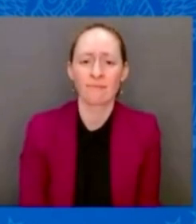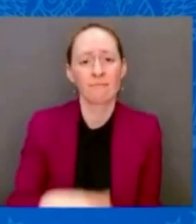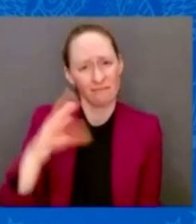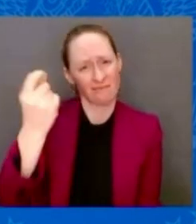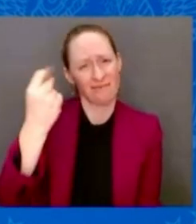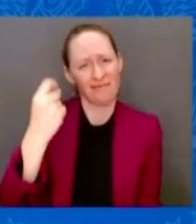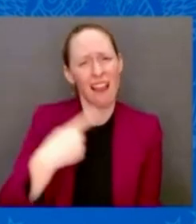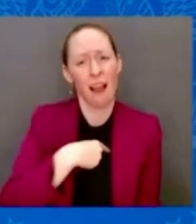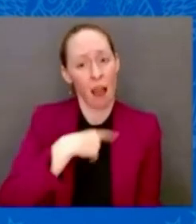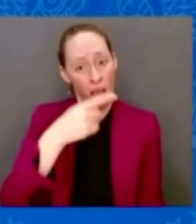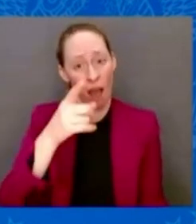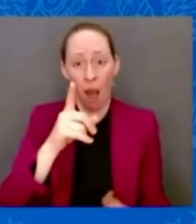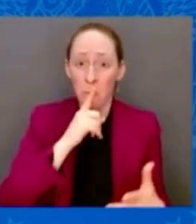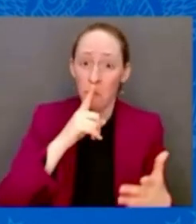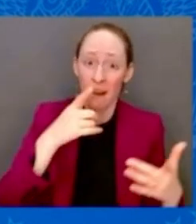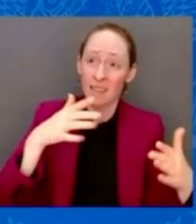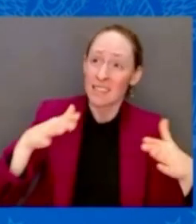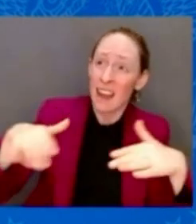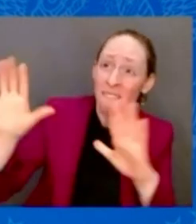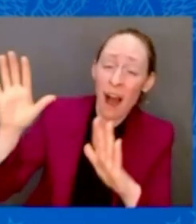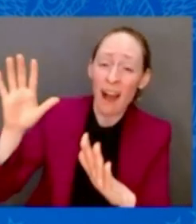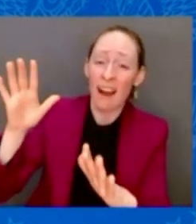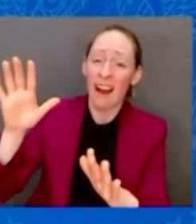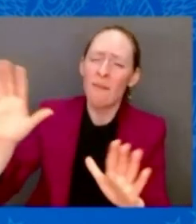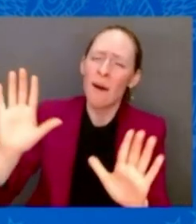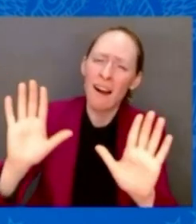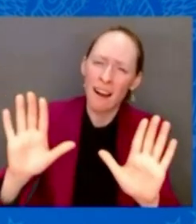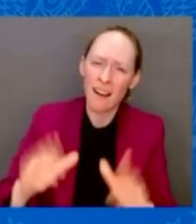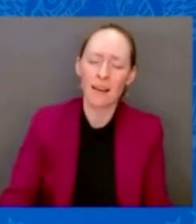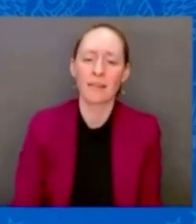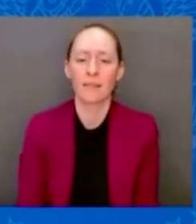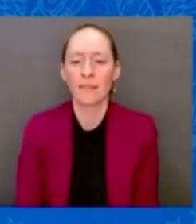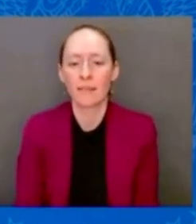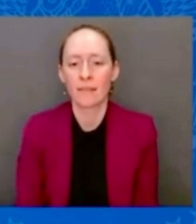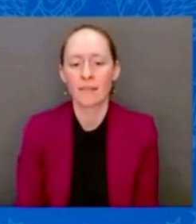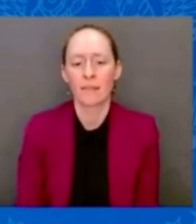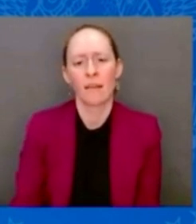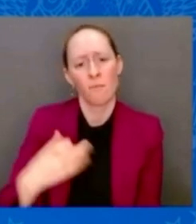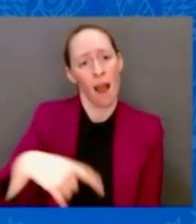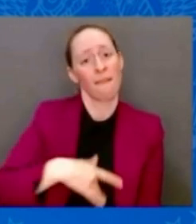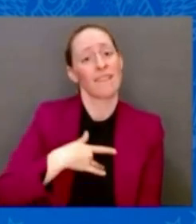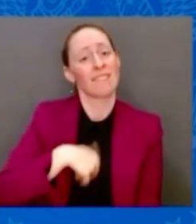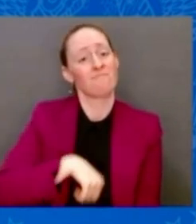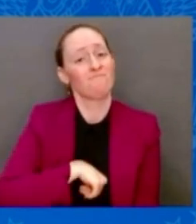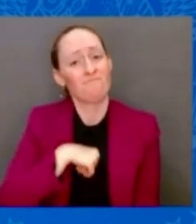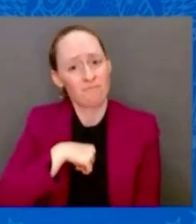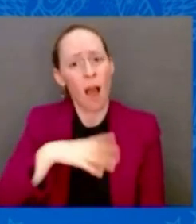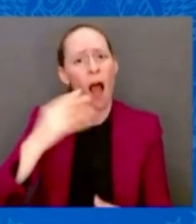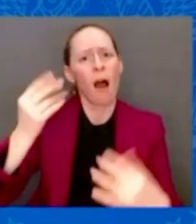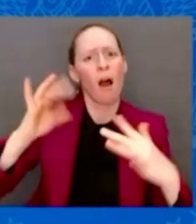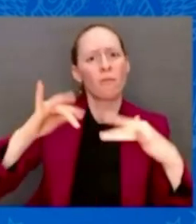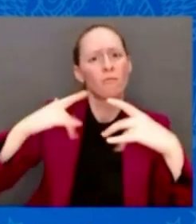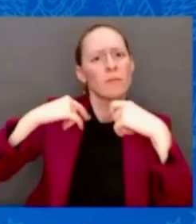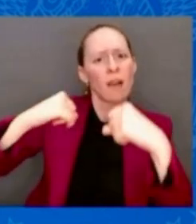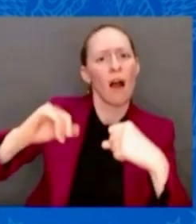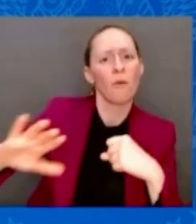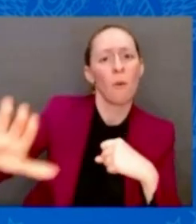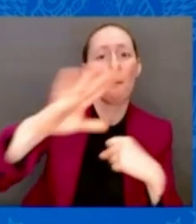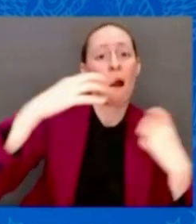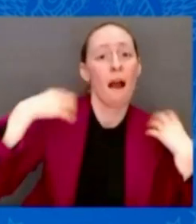protecting your health. Toxic substance you're exposed to on the job are almost certainly why cancer is a leading killer to